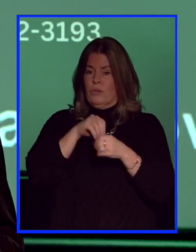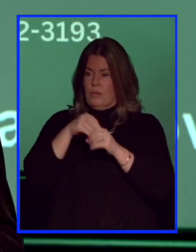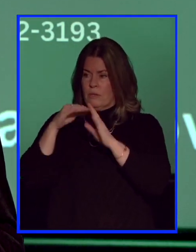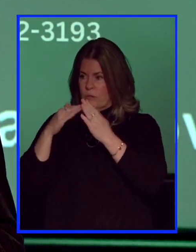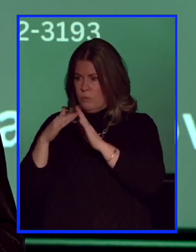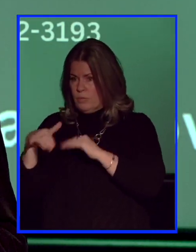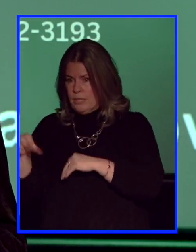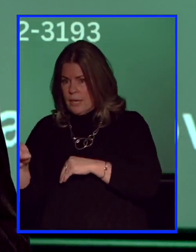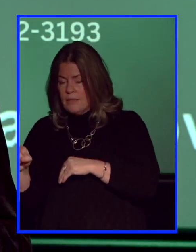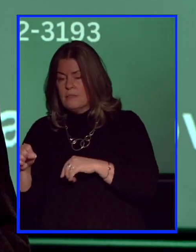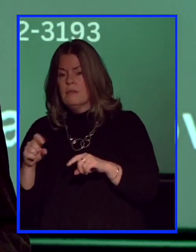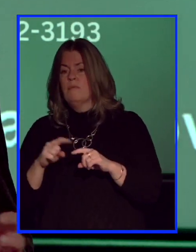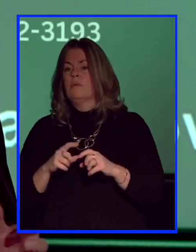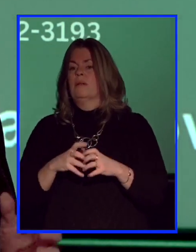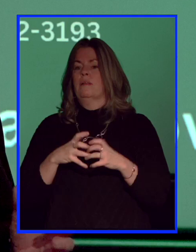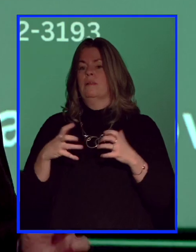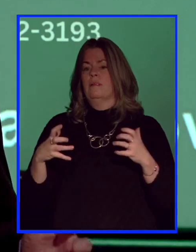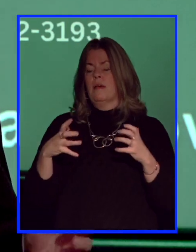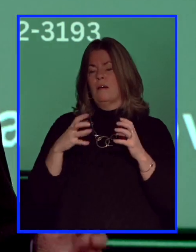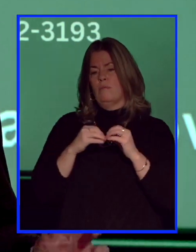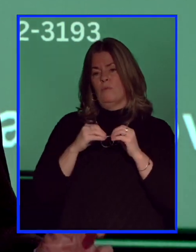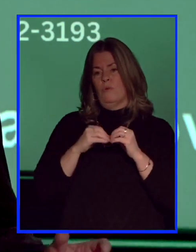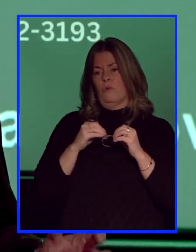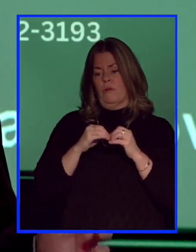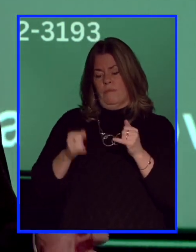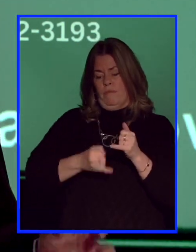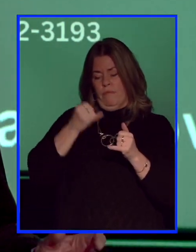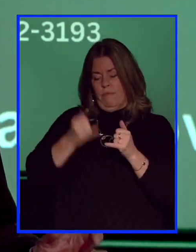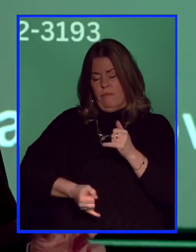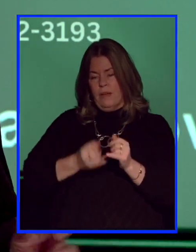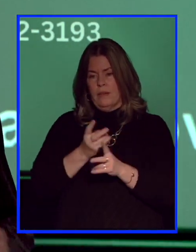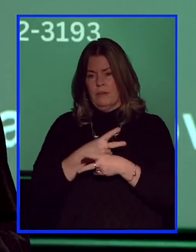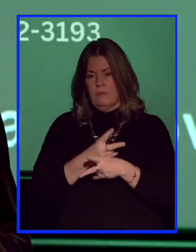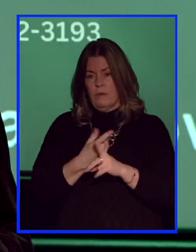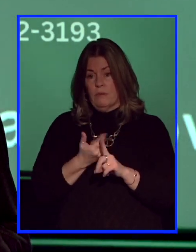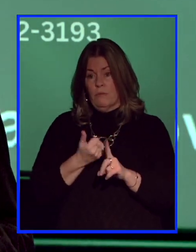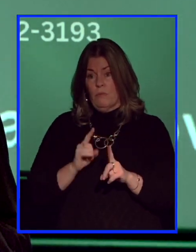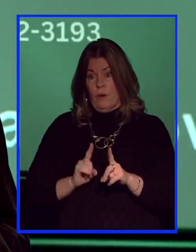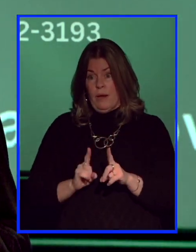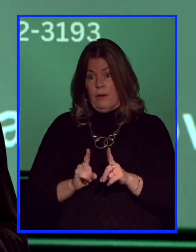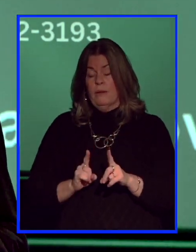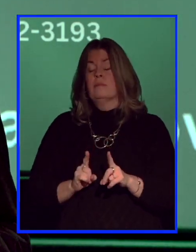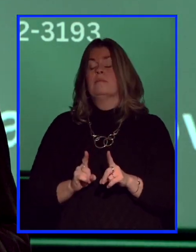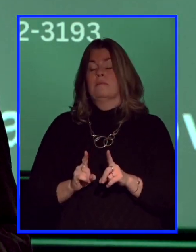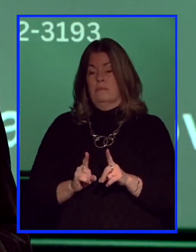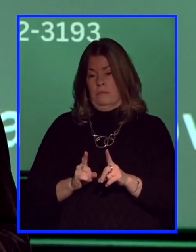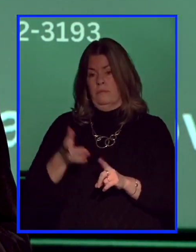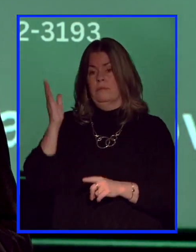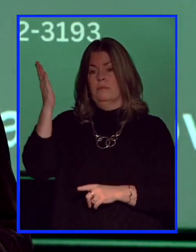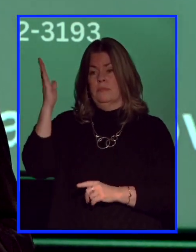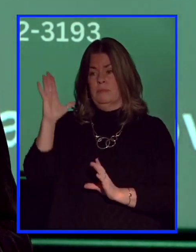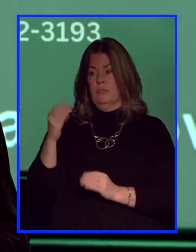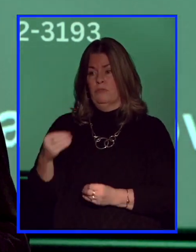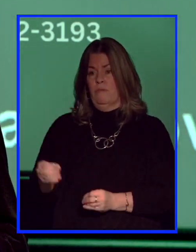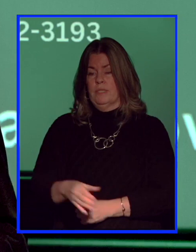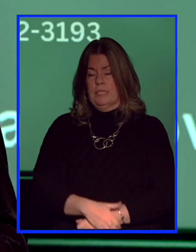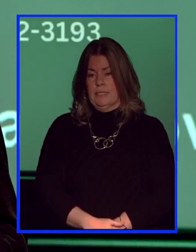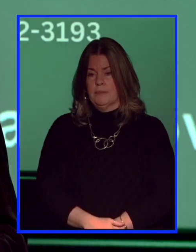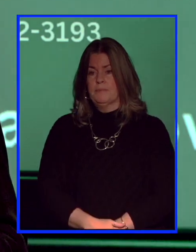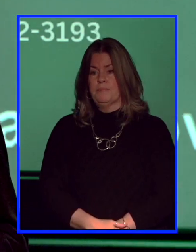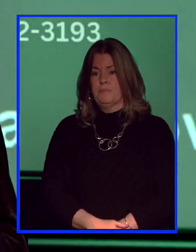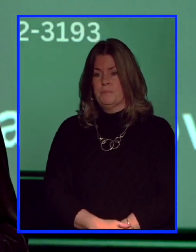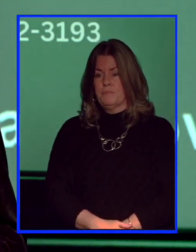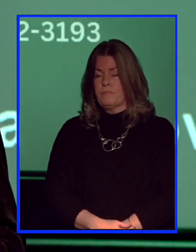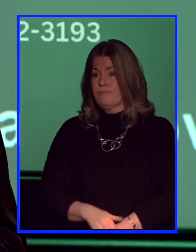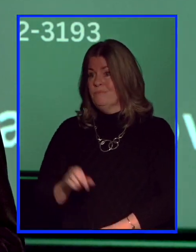ultimately a lot more of the final product comes out of the Speaker's office. And whether